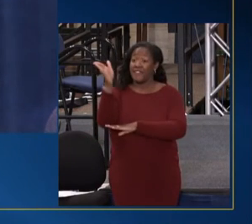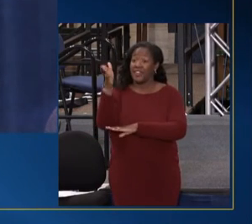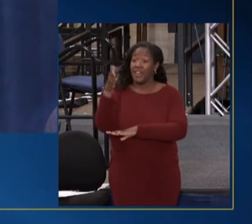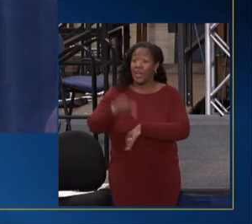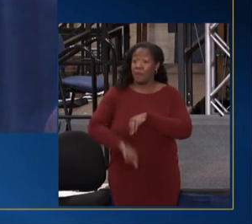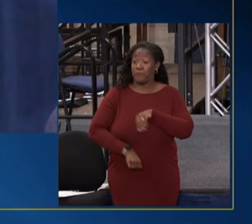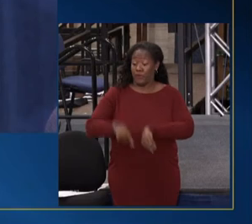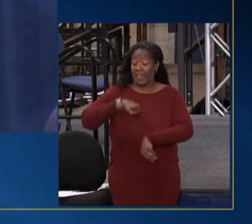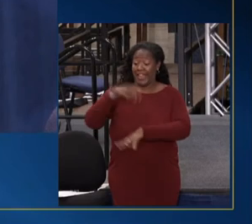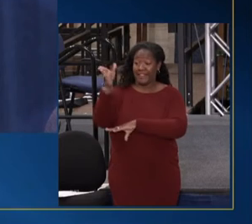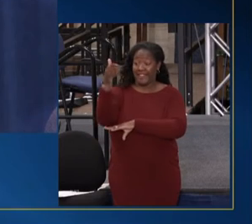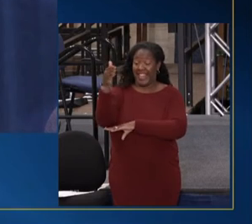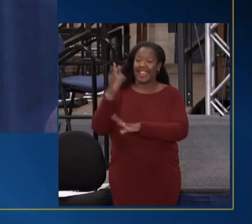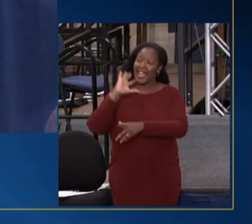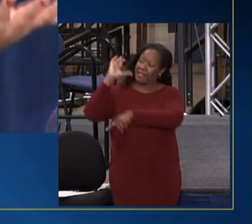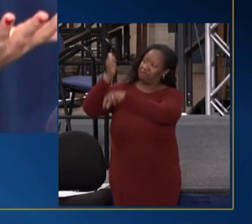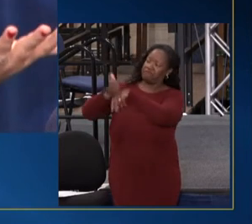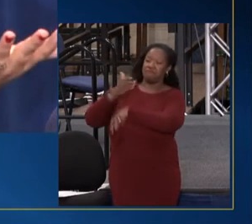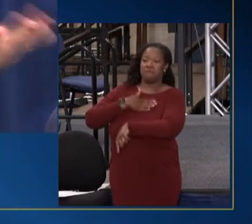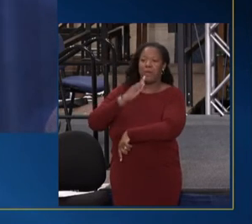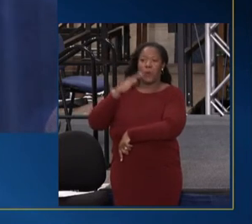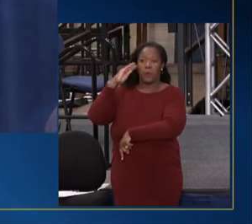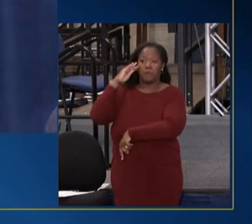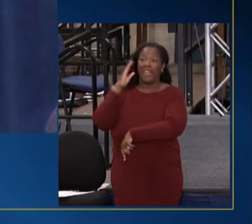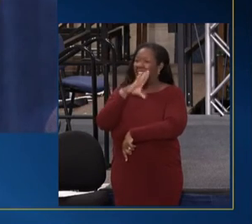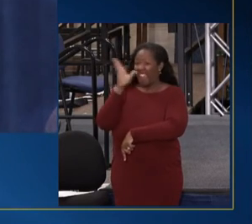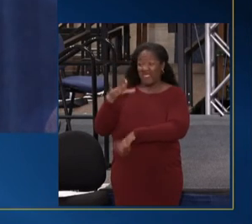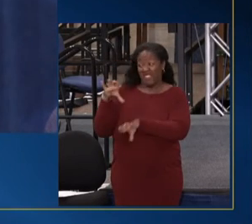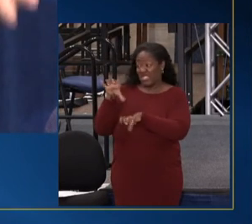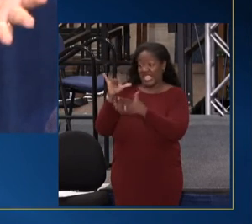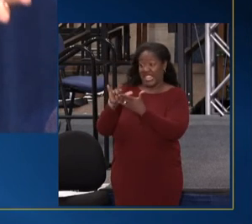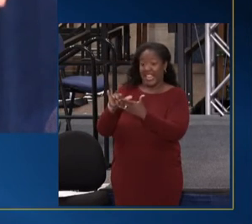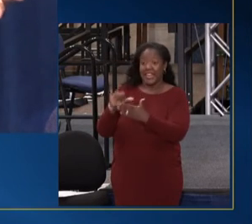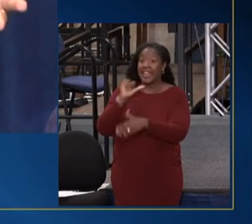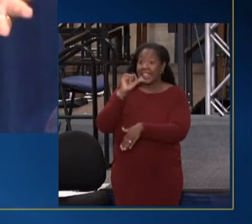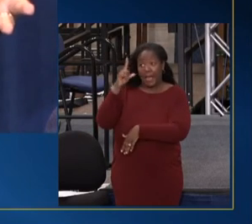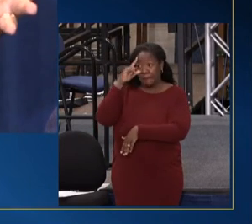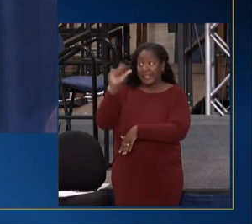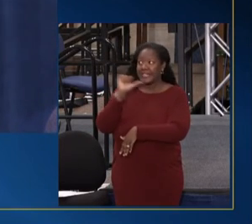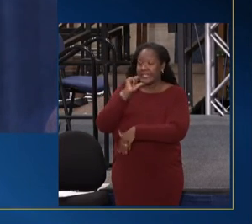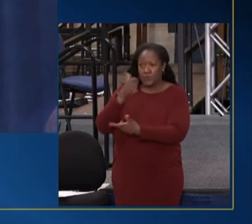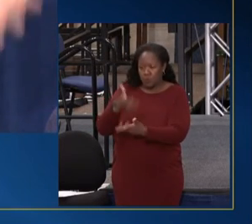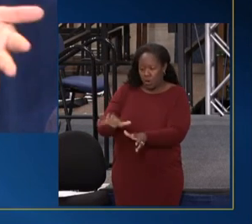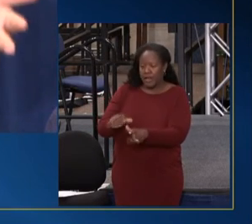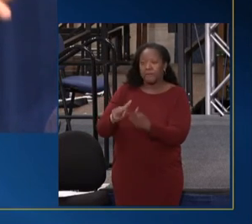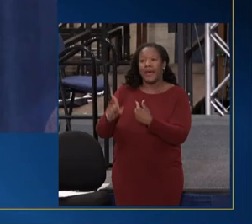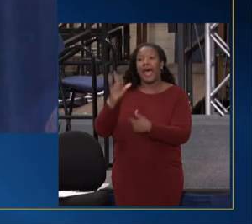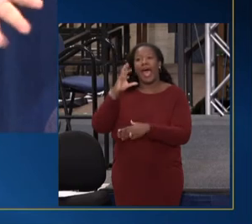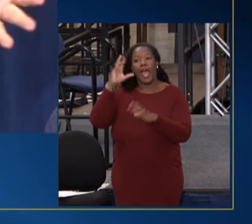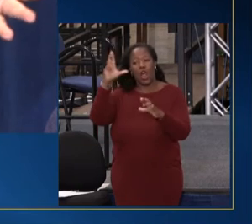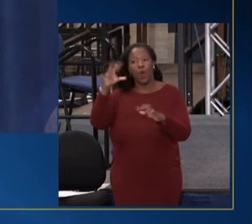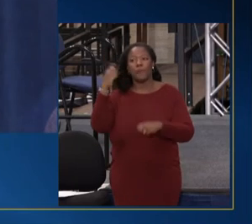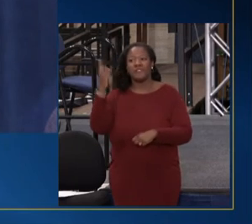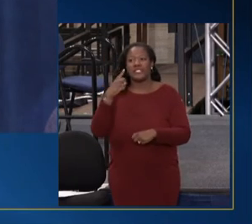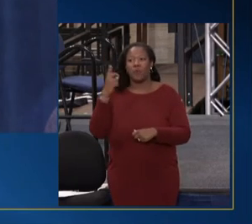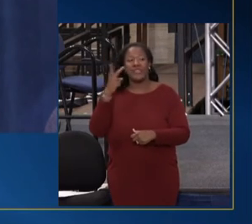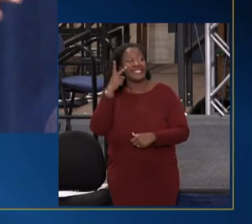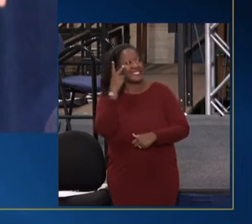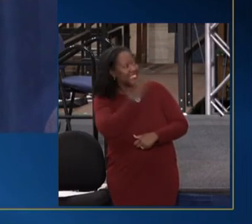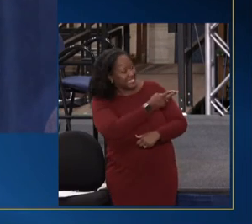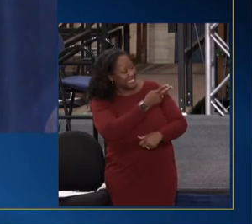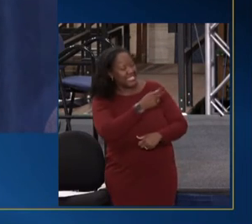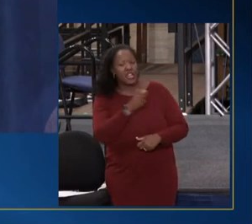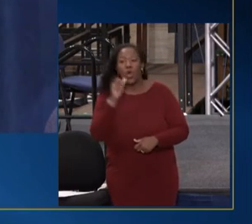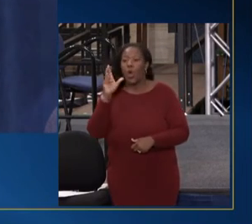year. I have never done that. Not because I didn't want to, but because I hope that if some kid is driving by or somebody, my neighbor, sees it, they feel